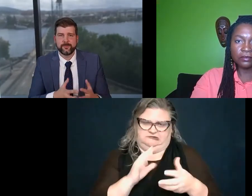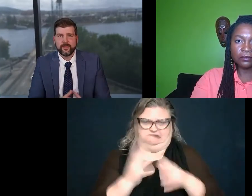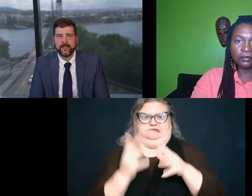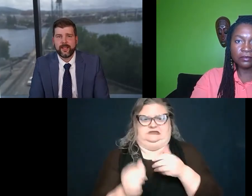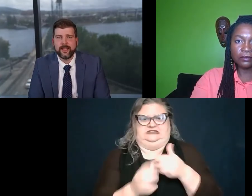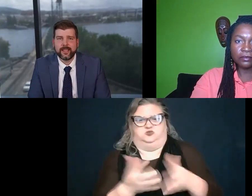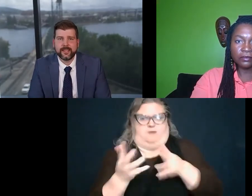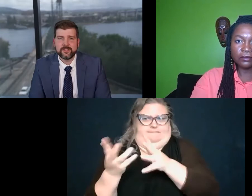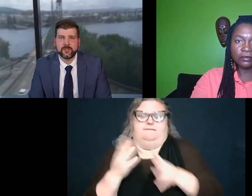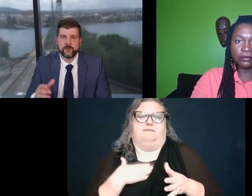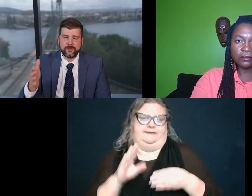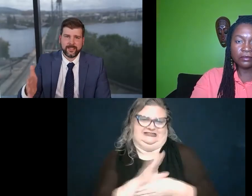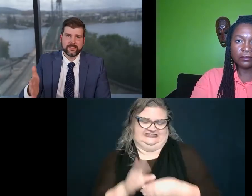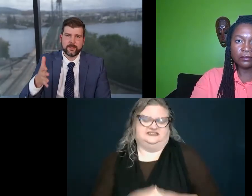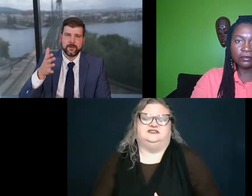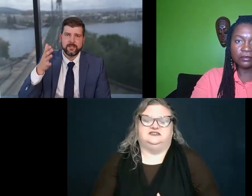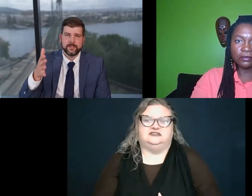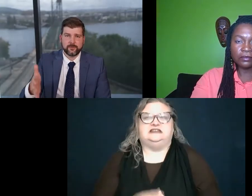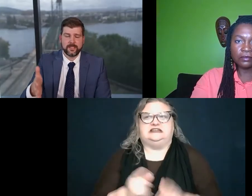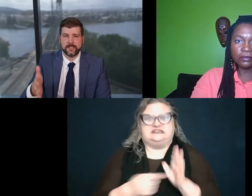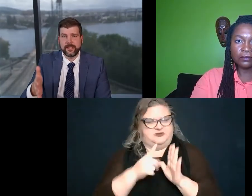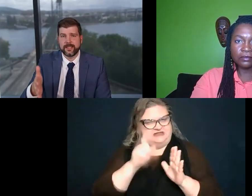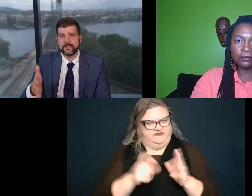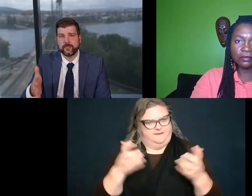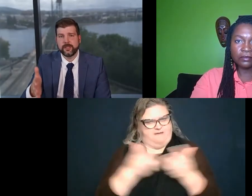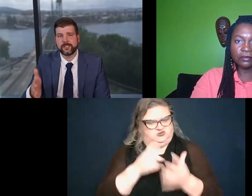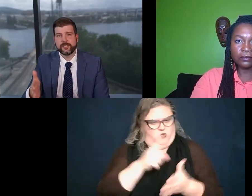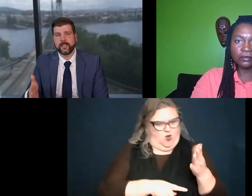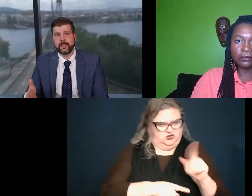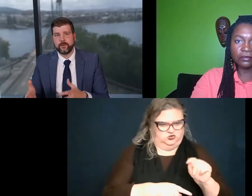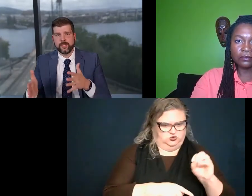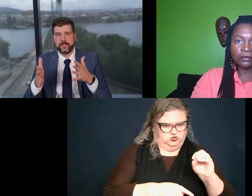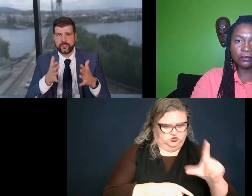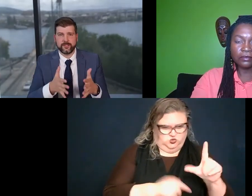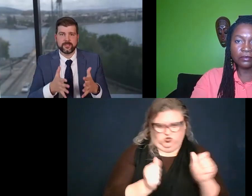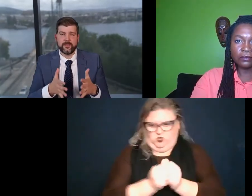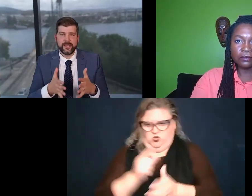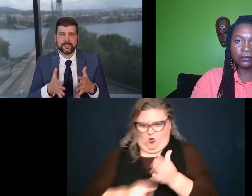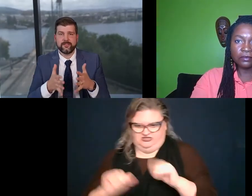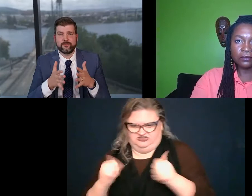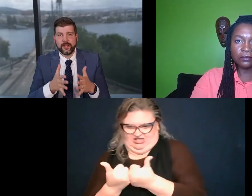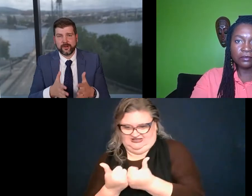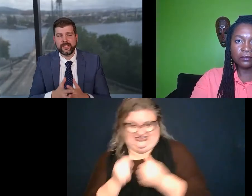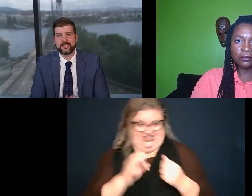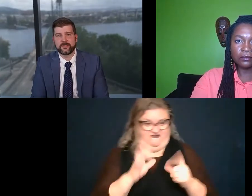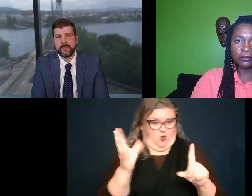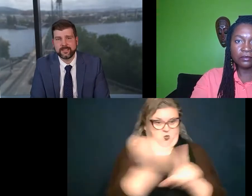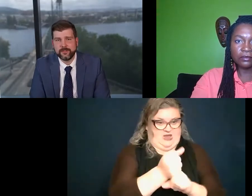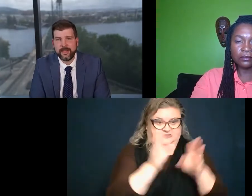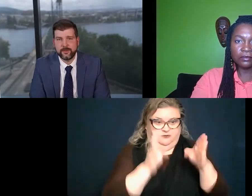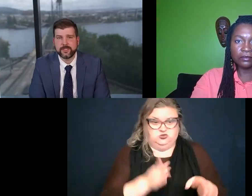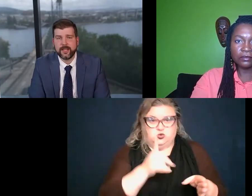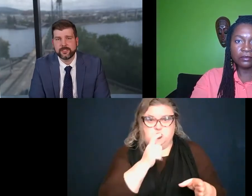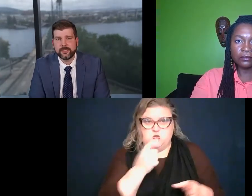challenge. And, you know, the fact that somebody is arrested in that situation and put in a jail cell, that's in a very